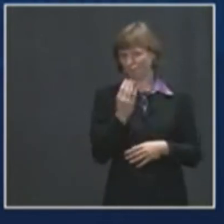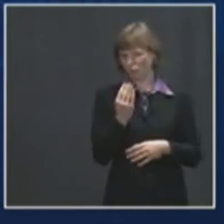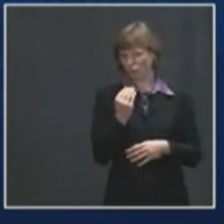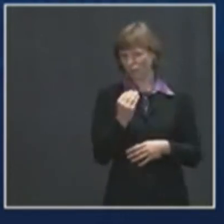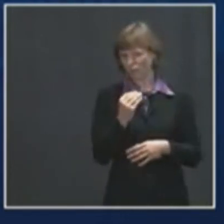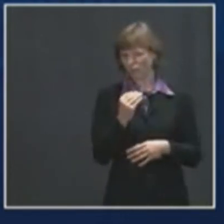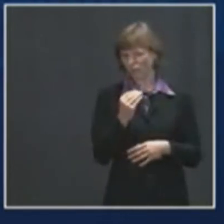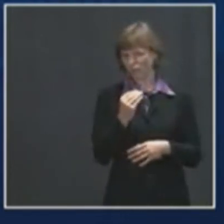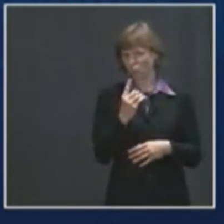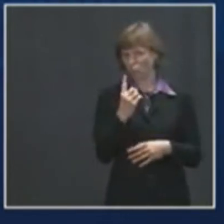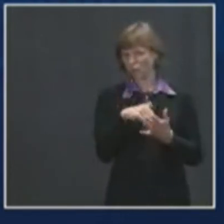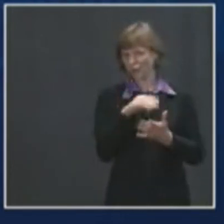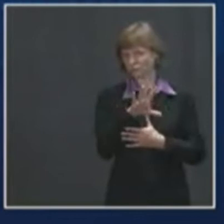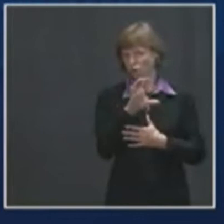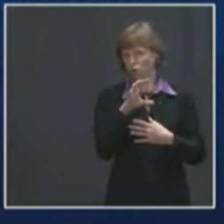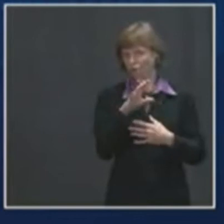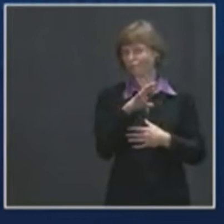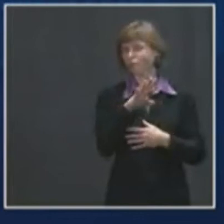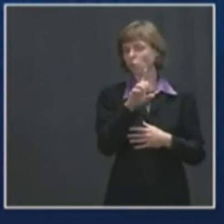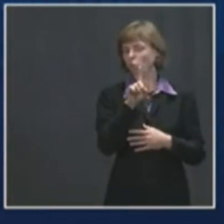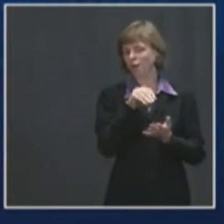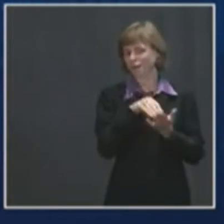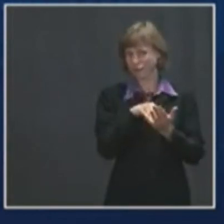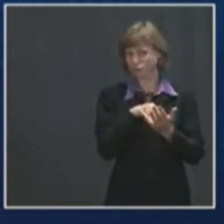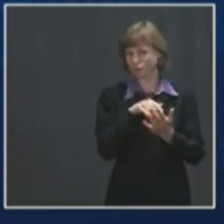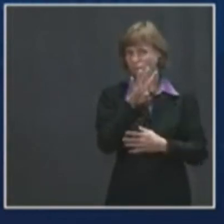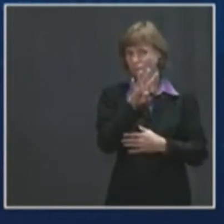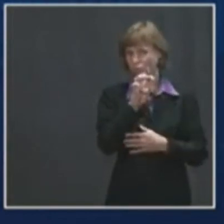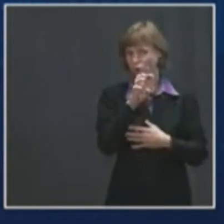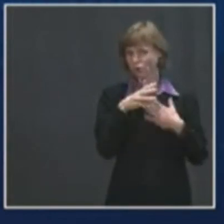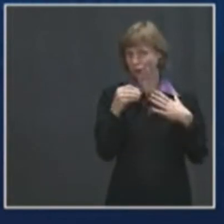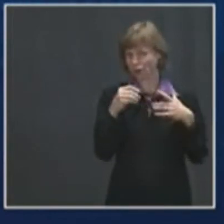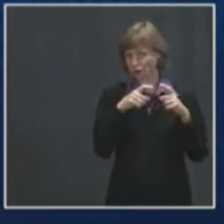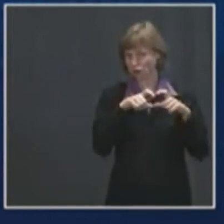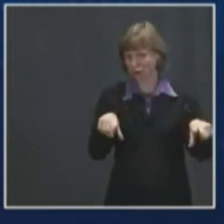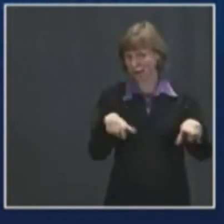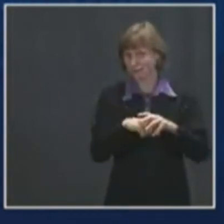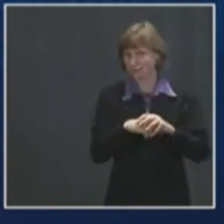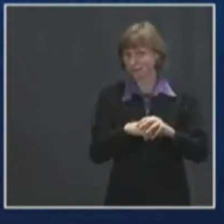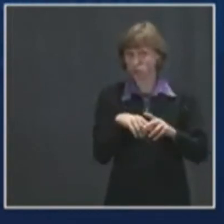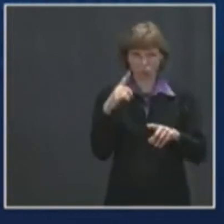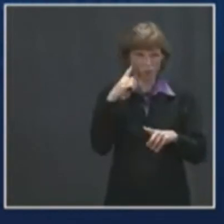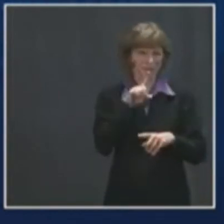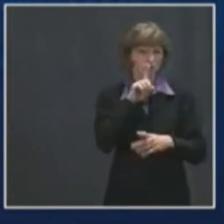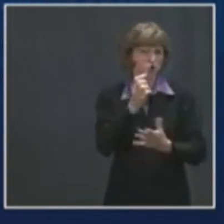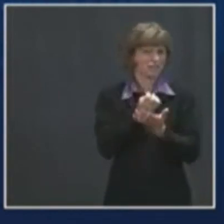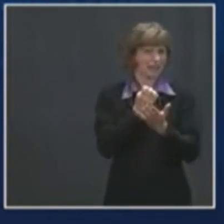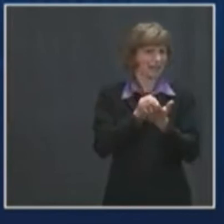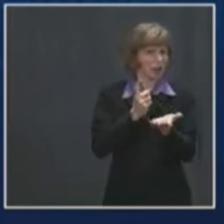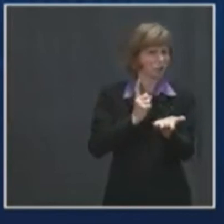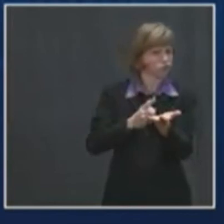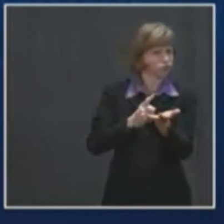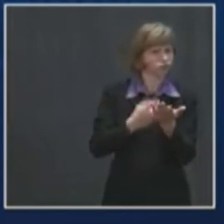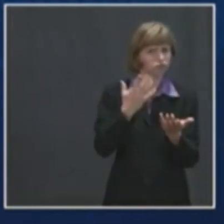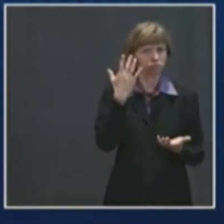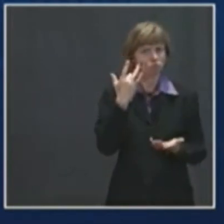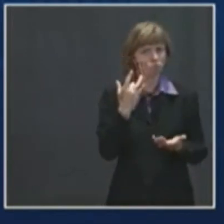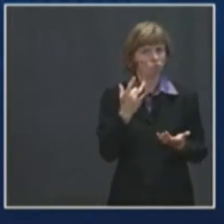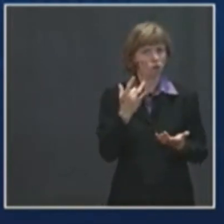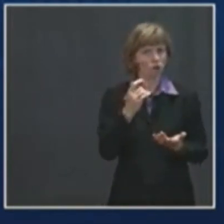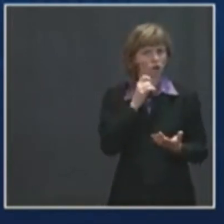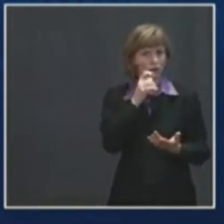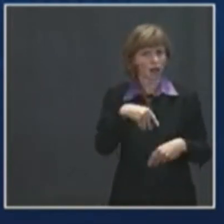checks, Jared, do you think that, is there any economic argument for why those shouldn't go to a broader group of people? Is there